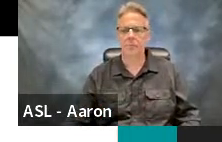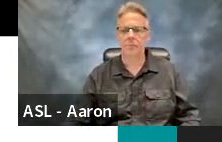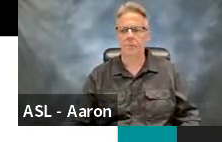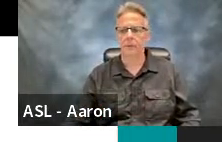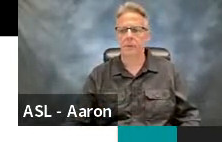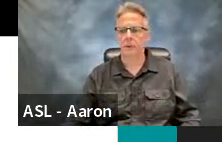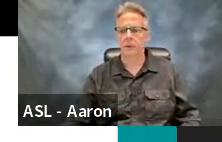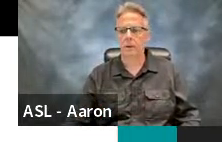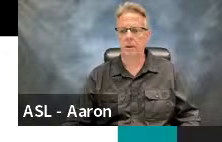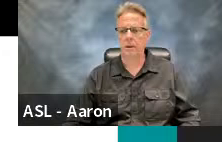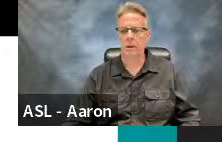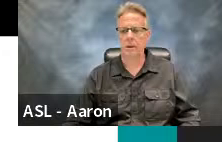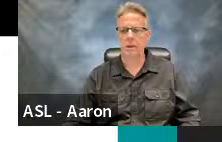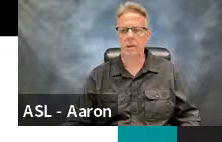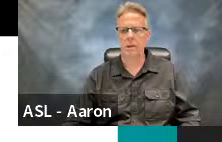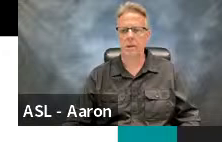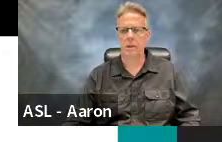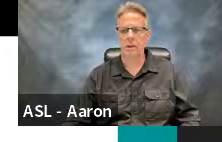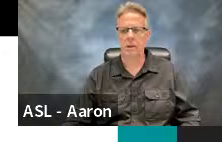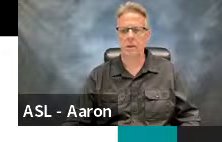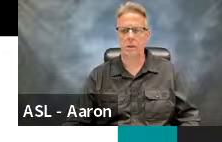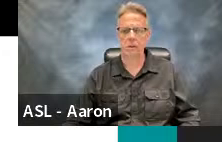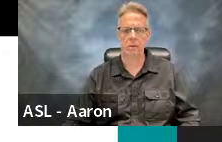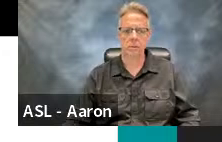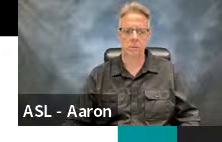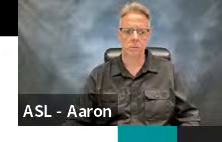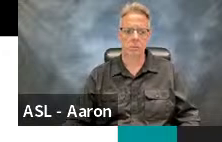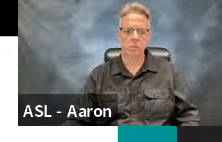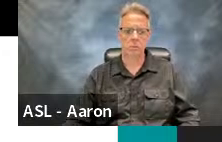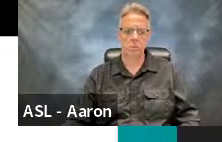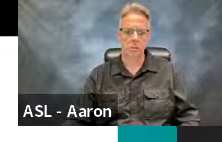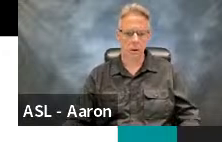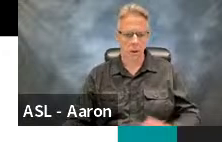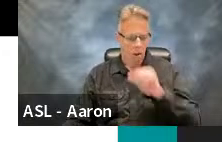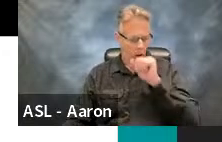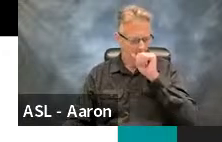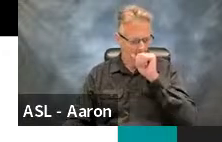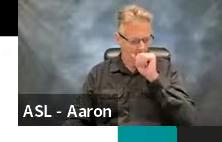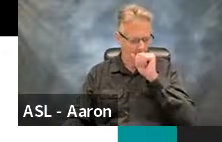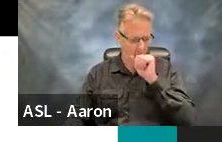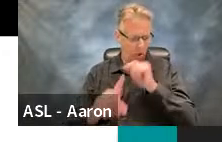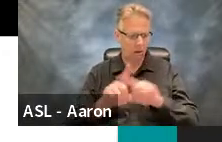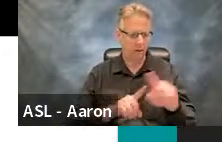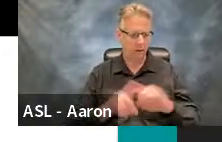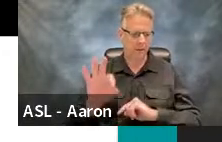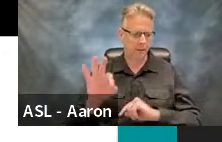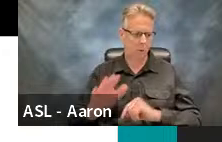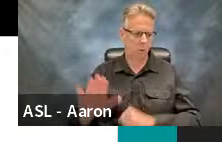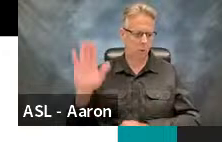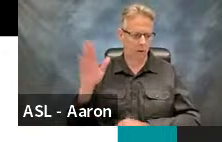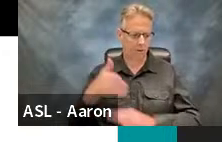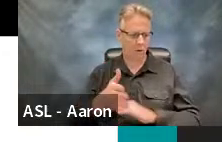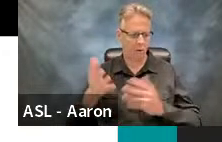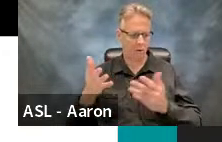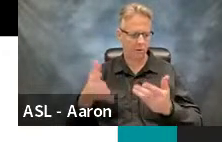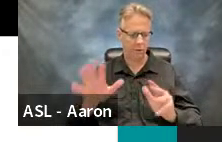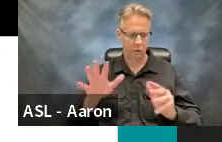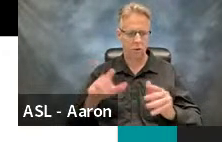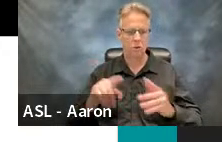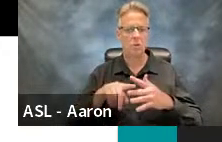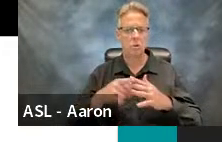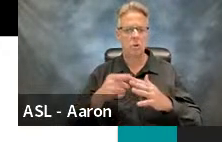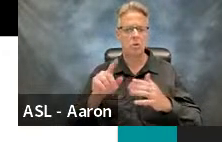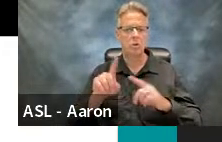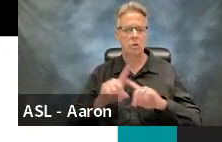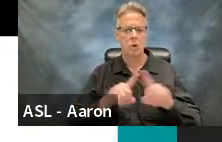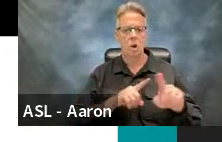674942. You'll want to dial *9 to raise your hand. After you are invited to speak, please dial *6 to